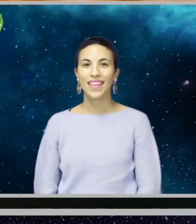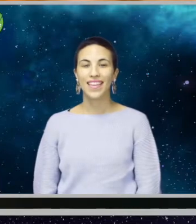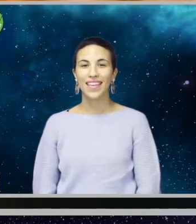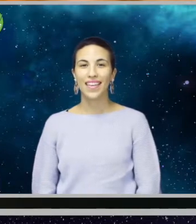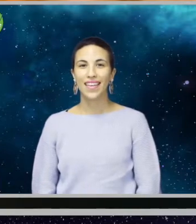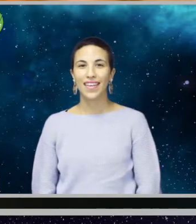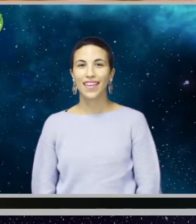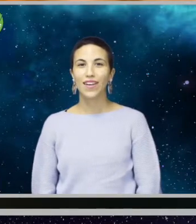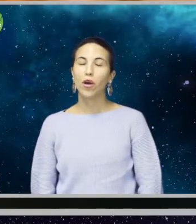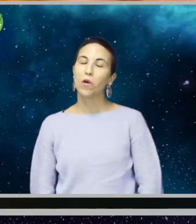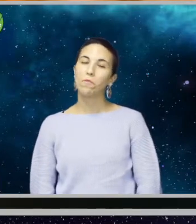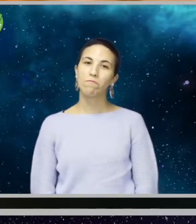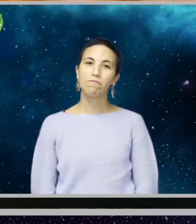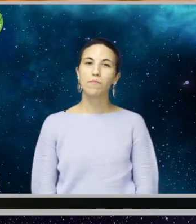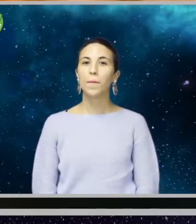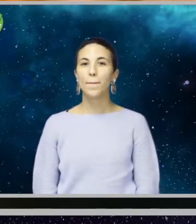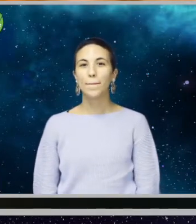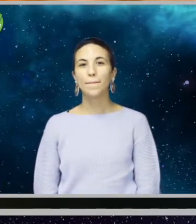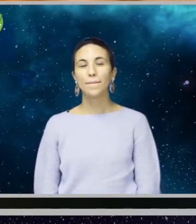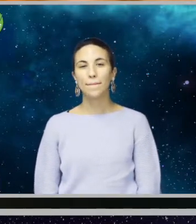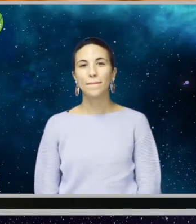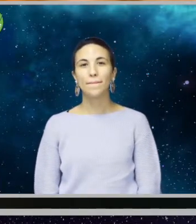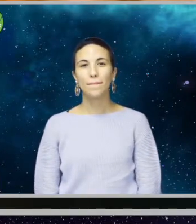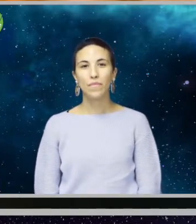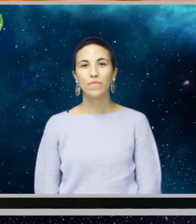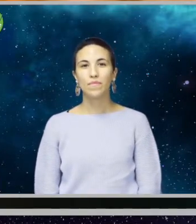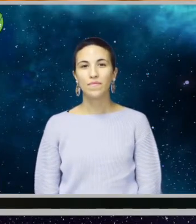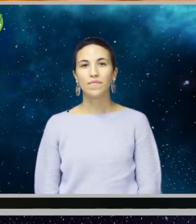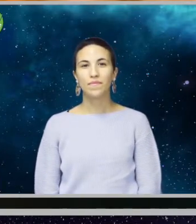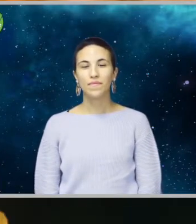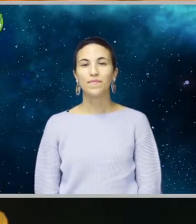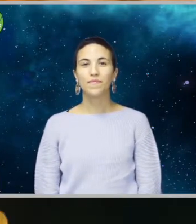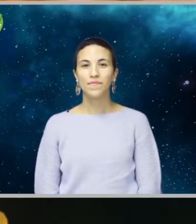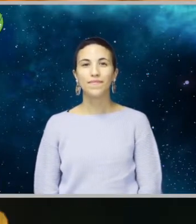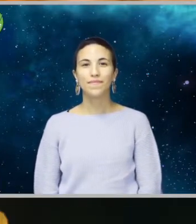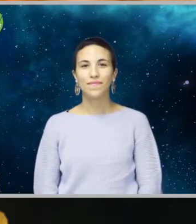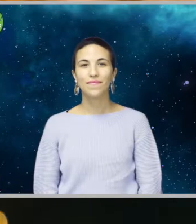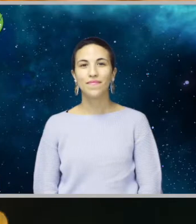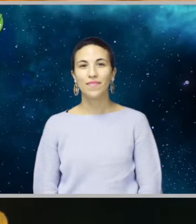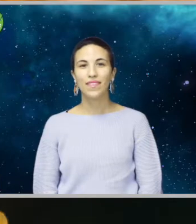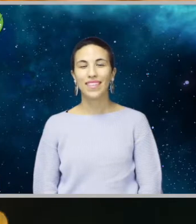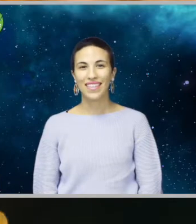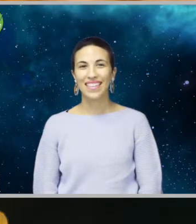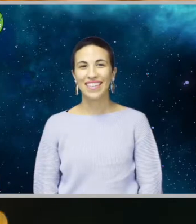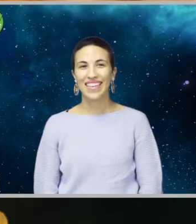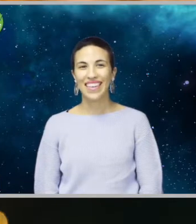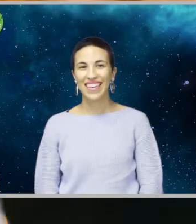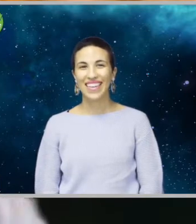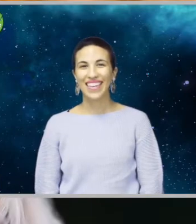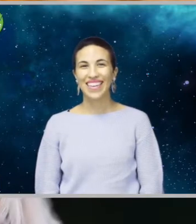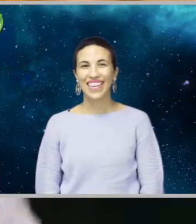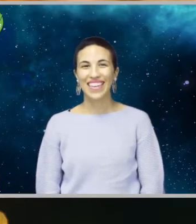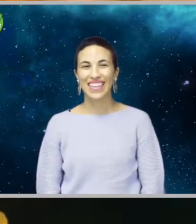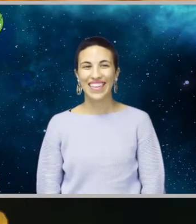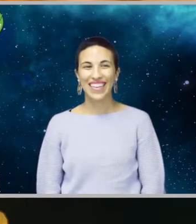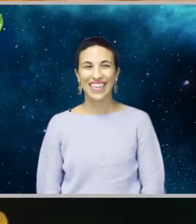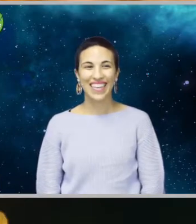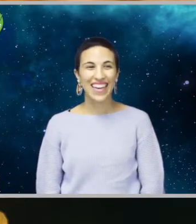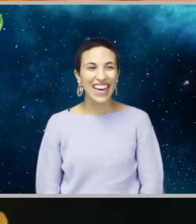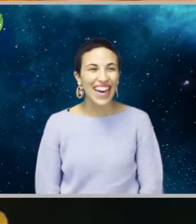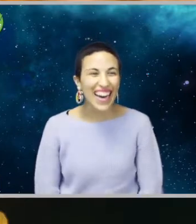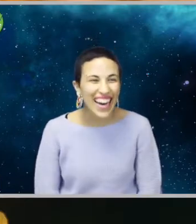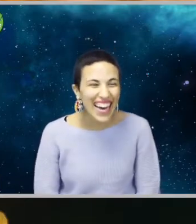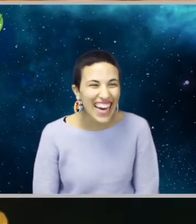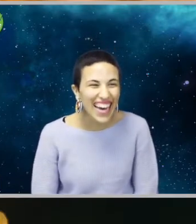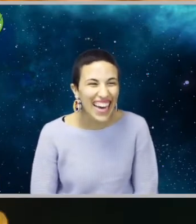thank you. And that's big. That's having humility, okay? All right. Okay. Well, Mrs. Hot. Yes? Mrs.